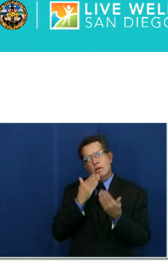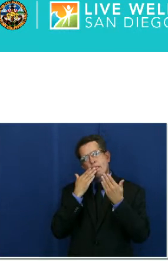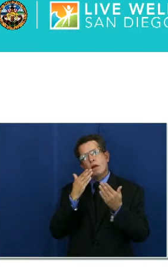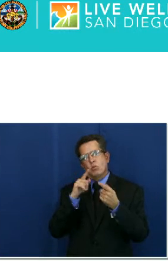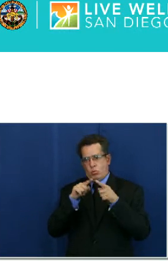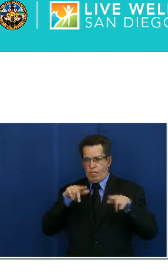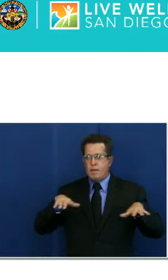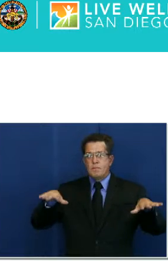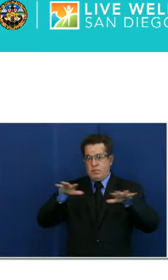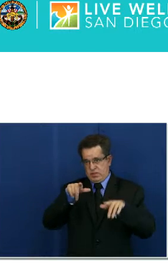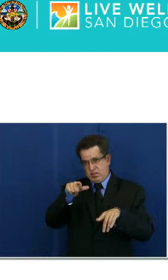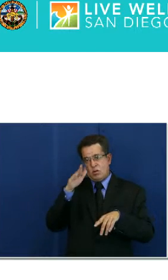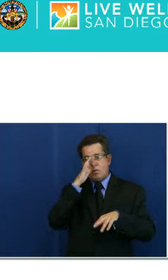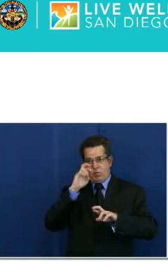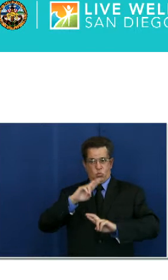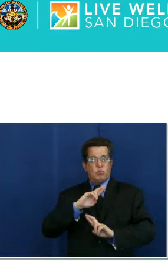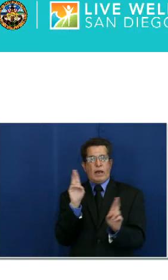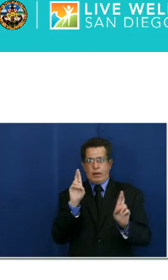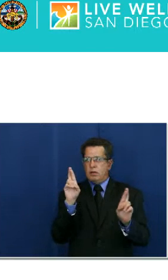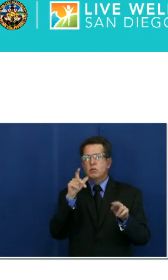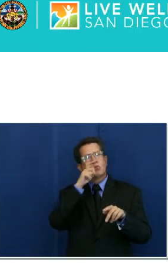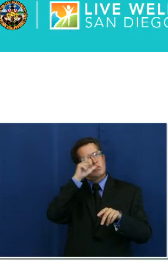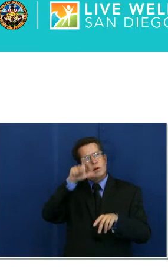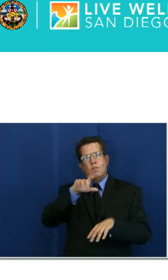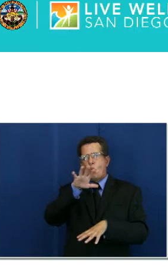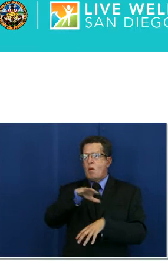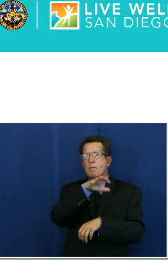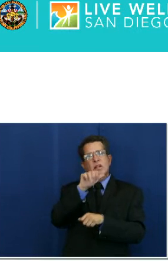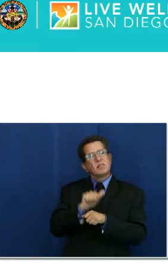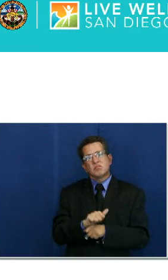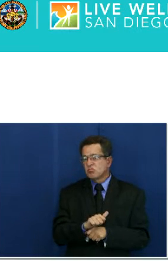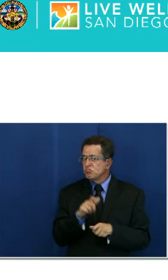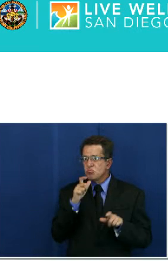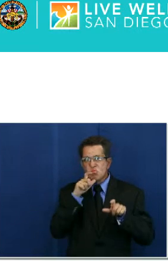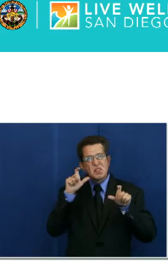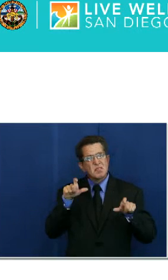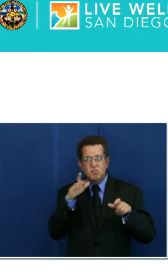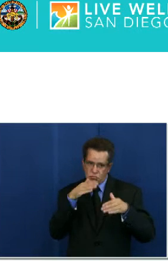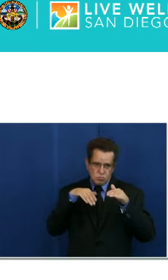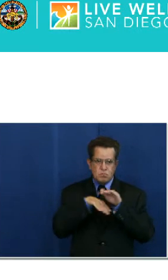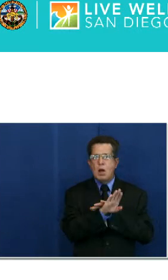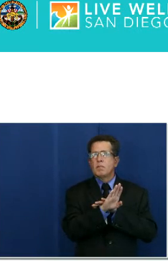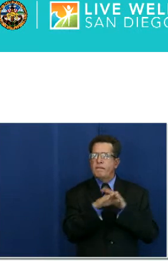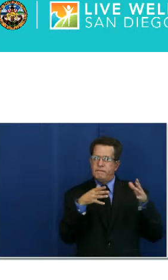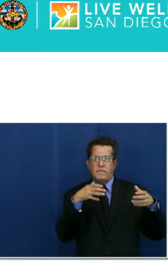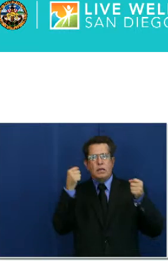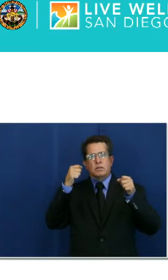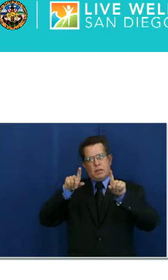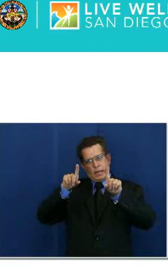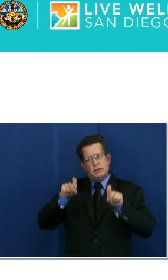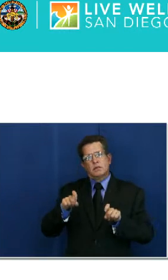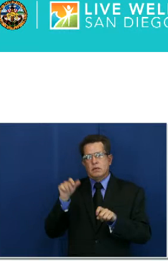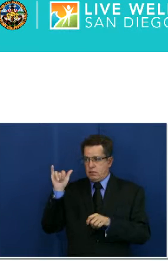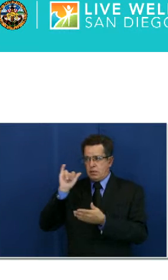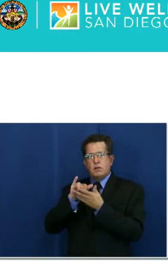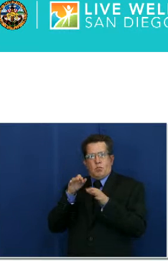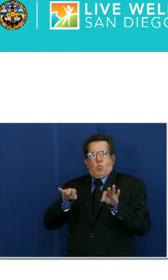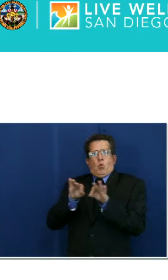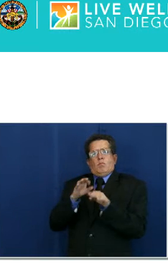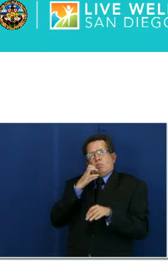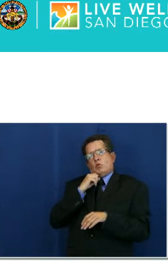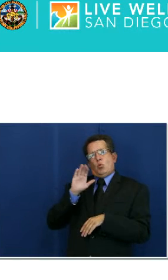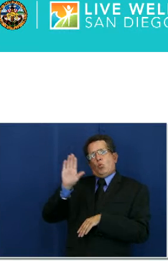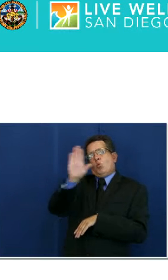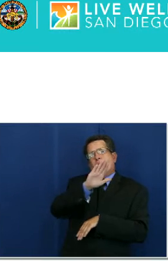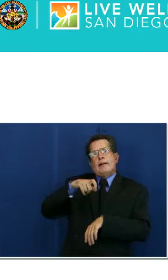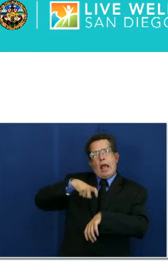school personnel sites will be available without an appointment, and that's really to maximize availability. Teachers' time matter, so we want to make